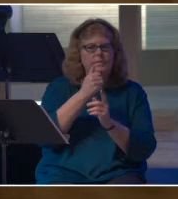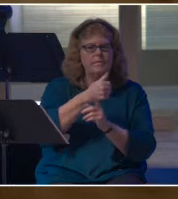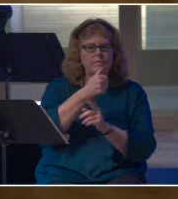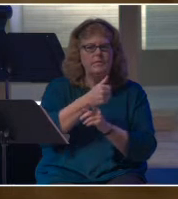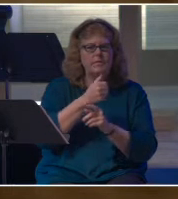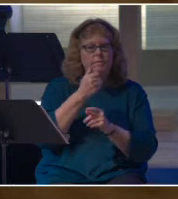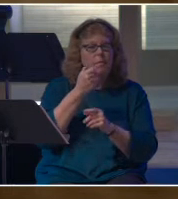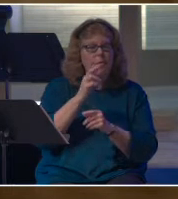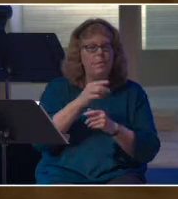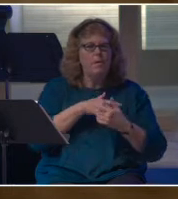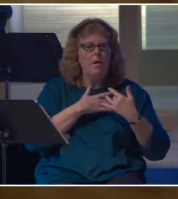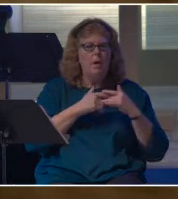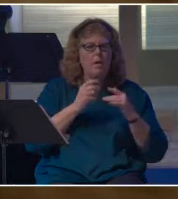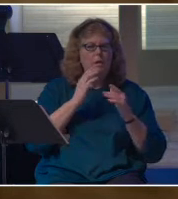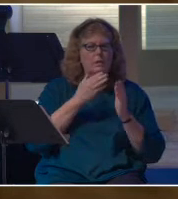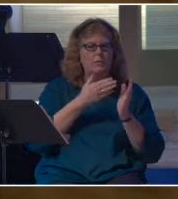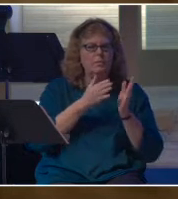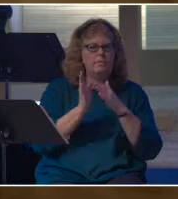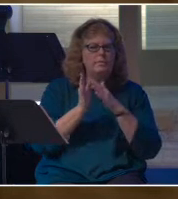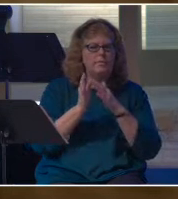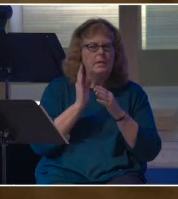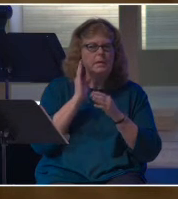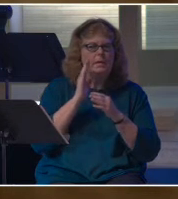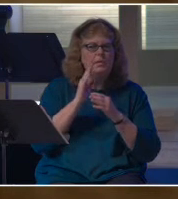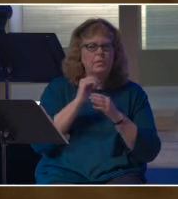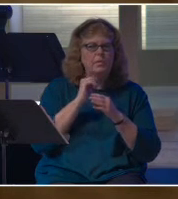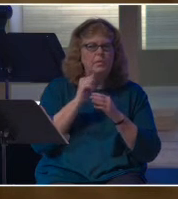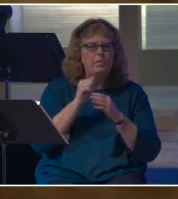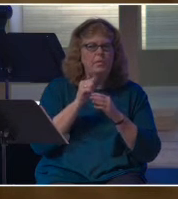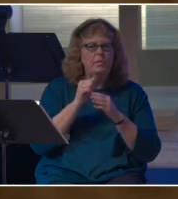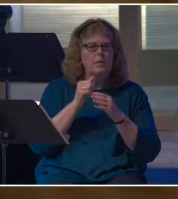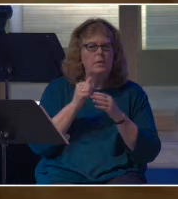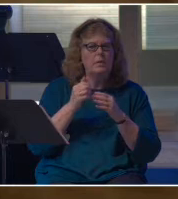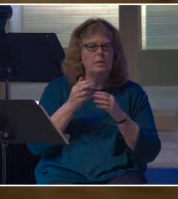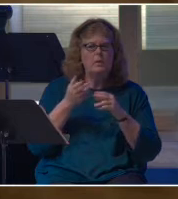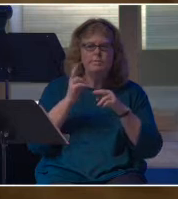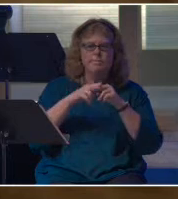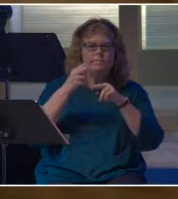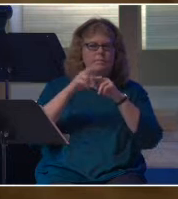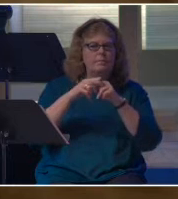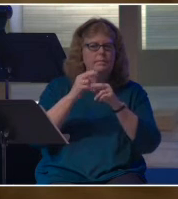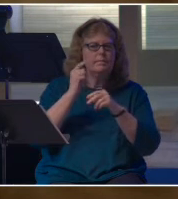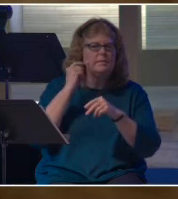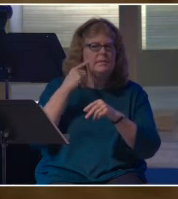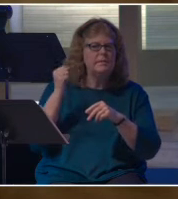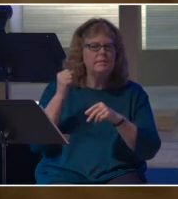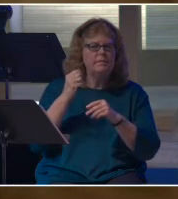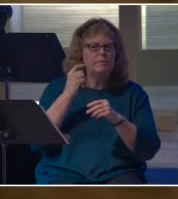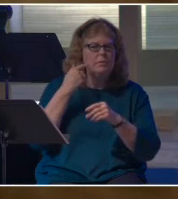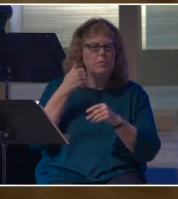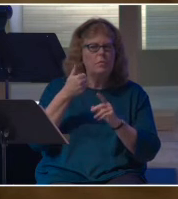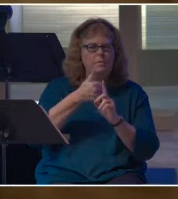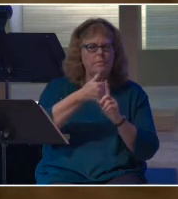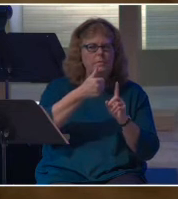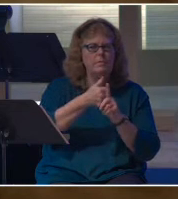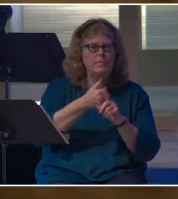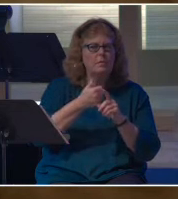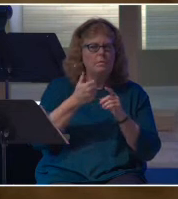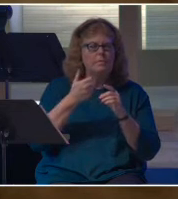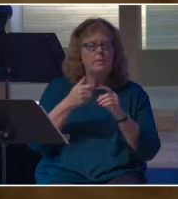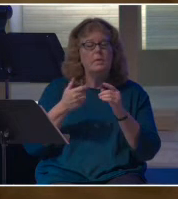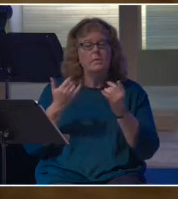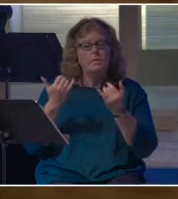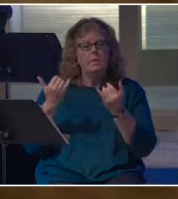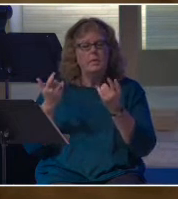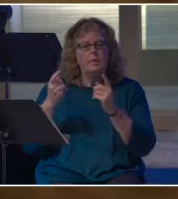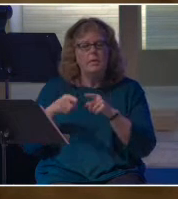will turn away, nor shall he greatly increase silver and gold for himself. Now it shall come about,